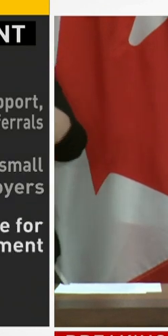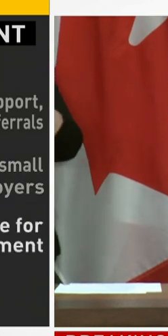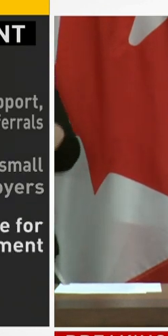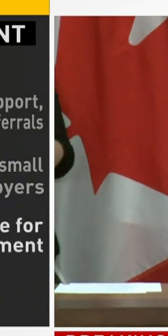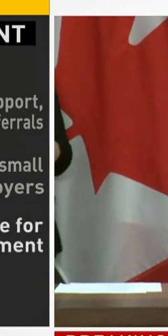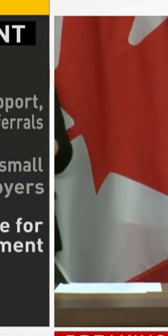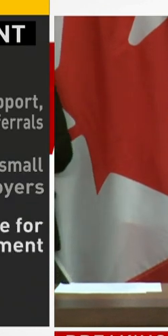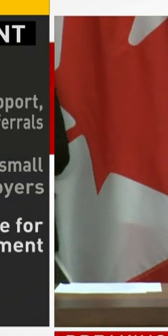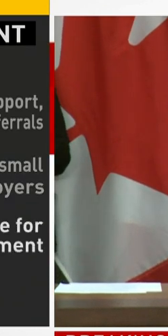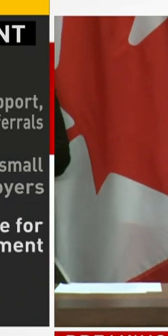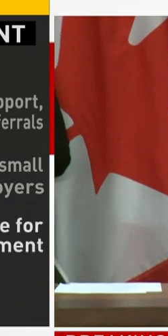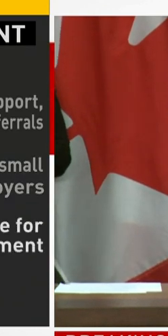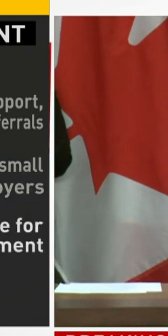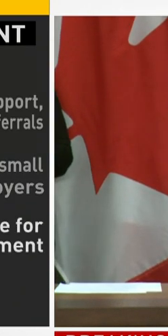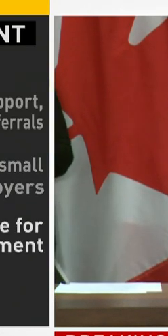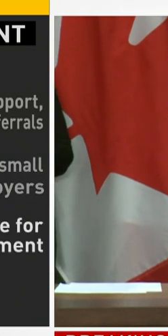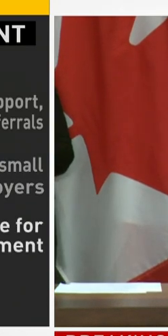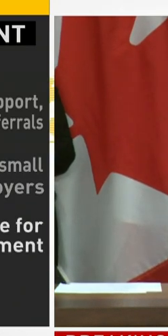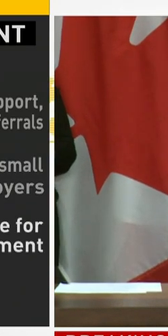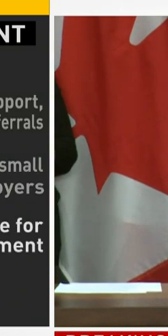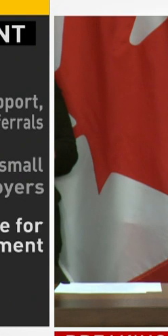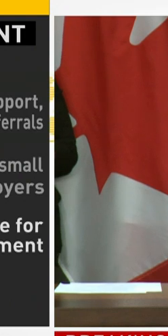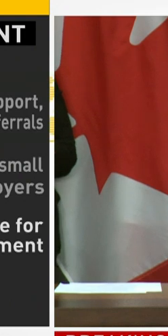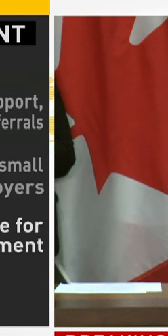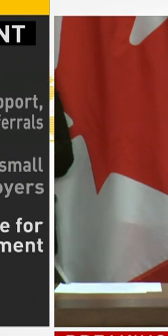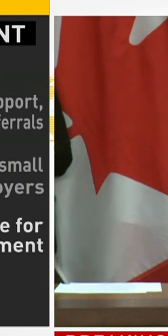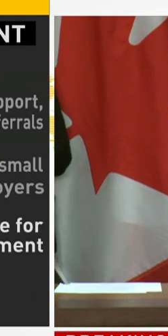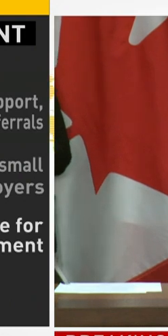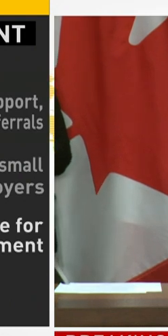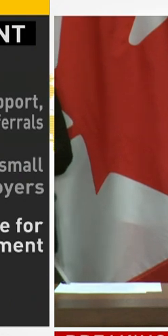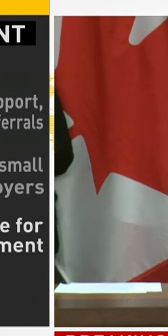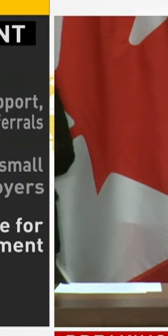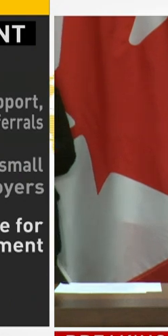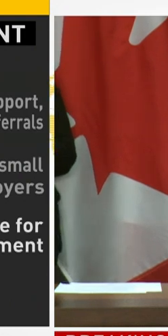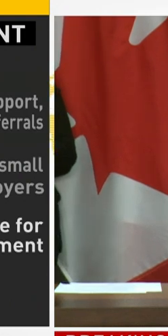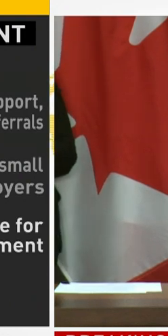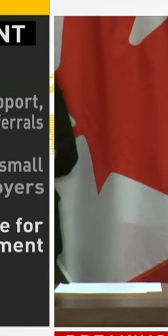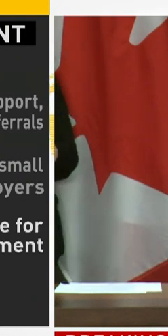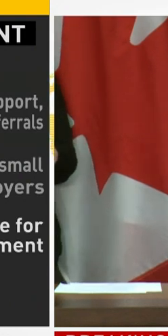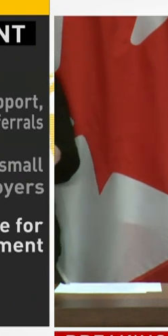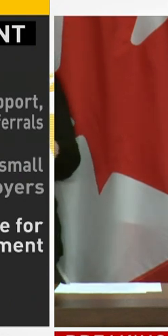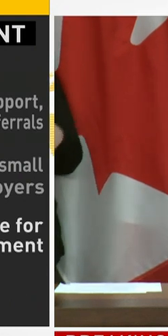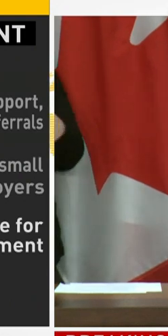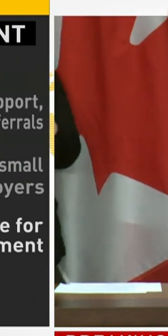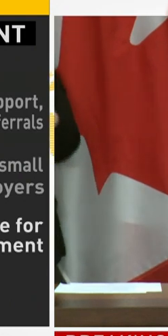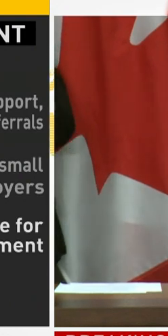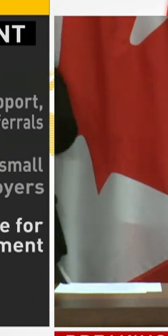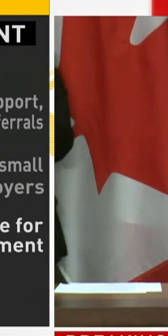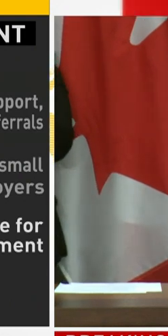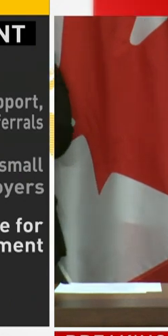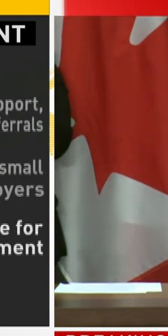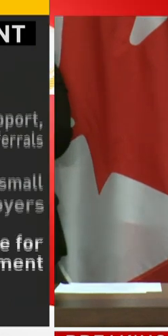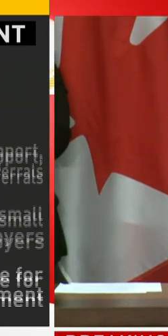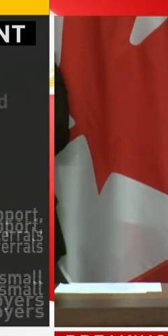We believe that what we've come up with the Americans is the appropriate approach. We've said that we don't want to have